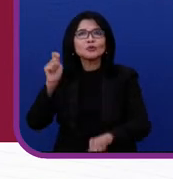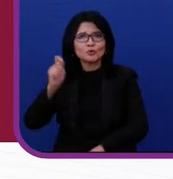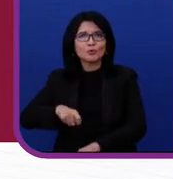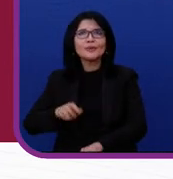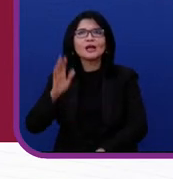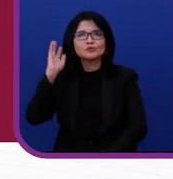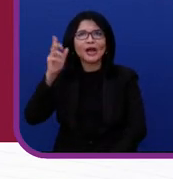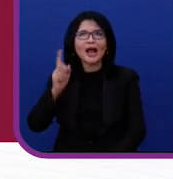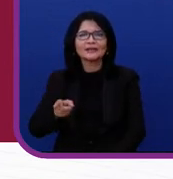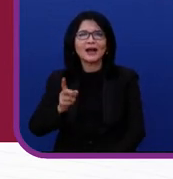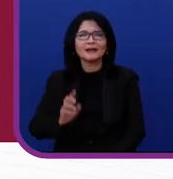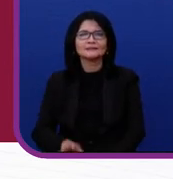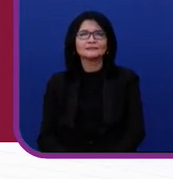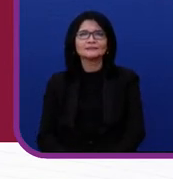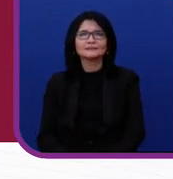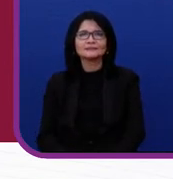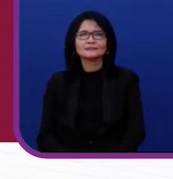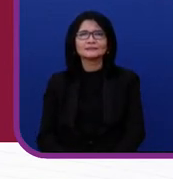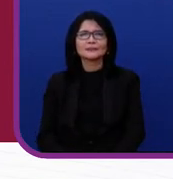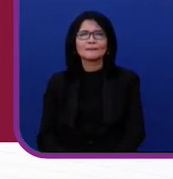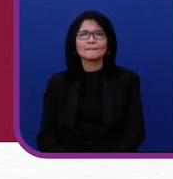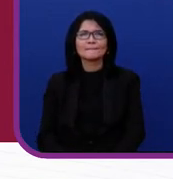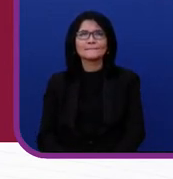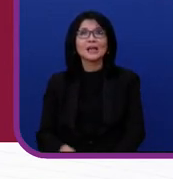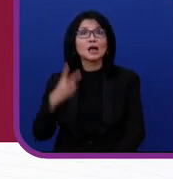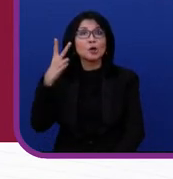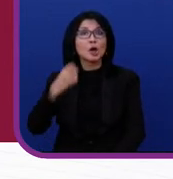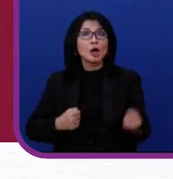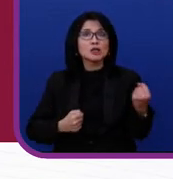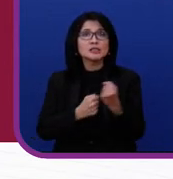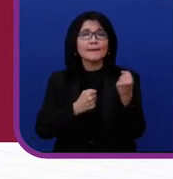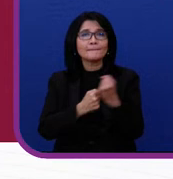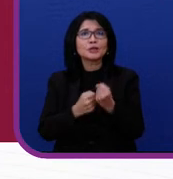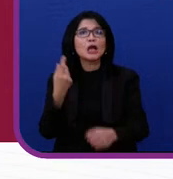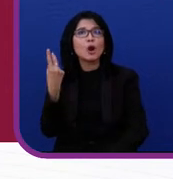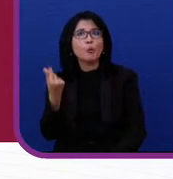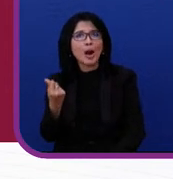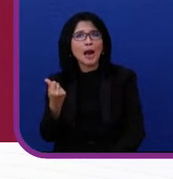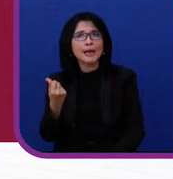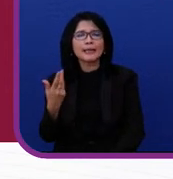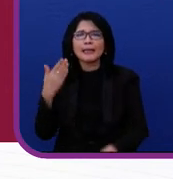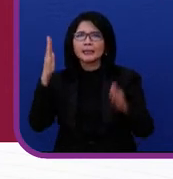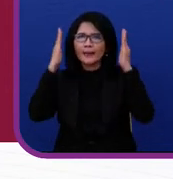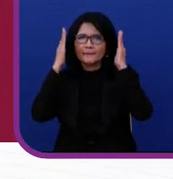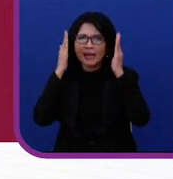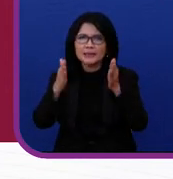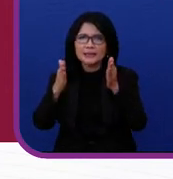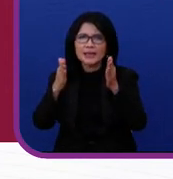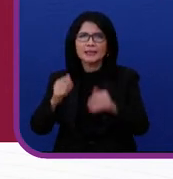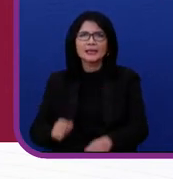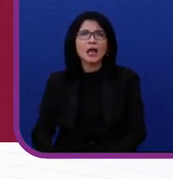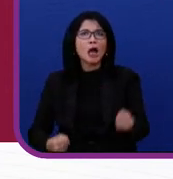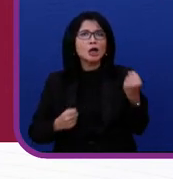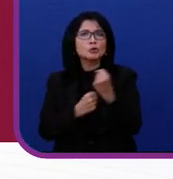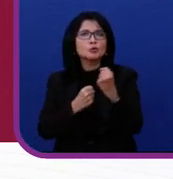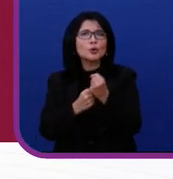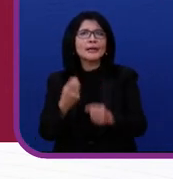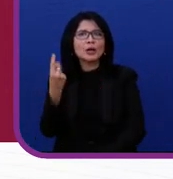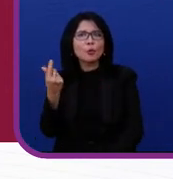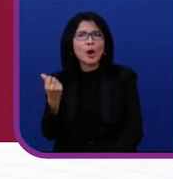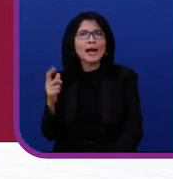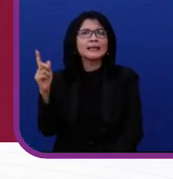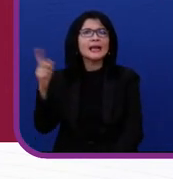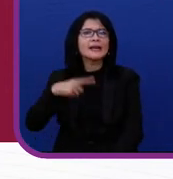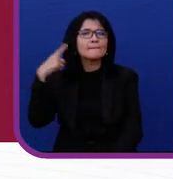kind of support office support can be over from government show window